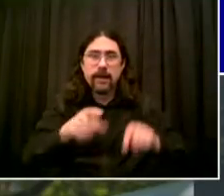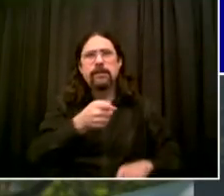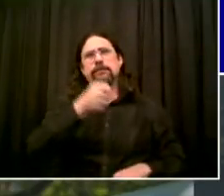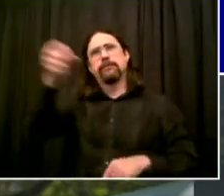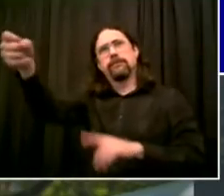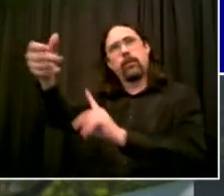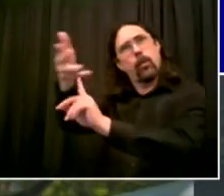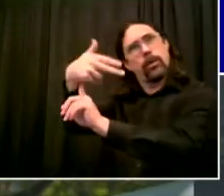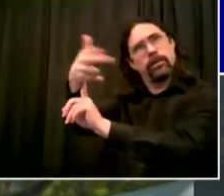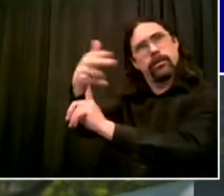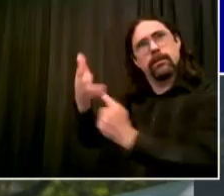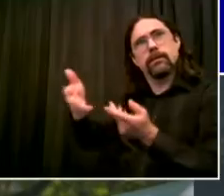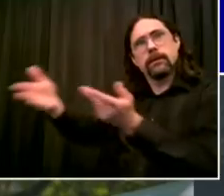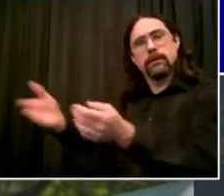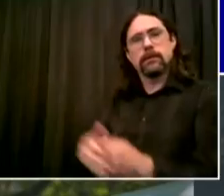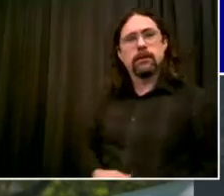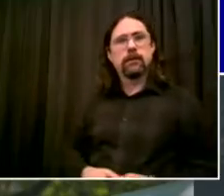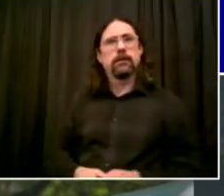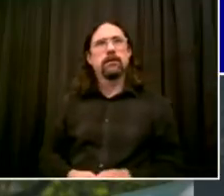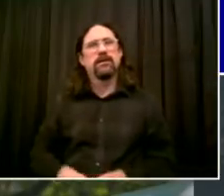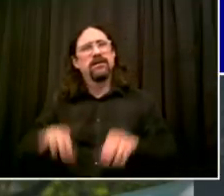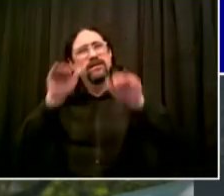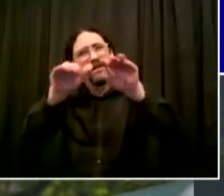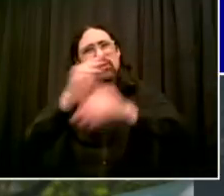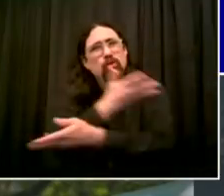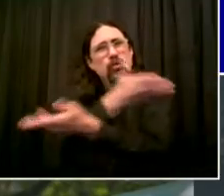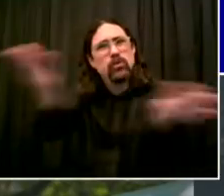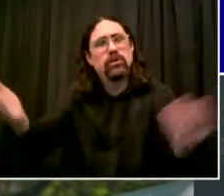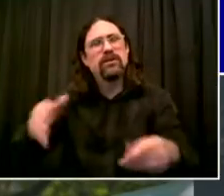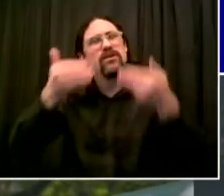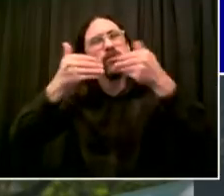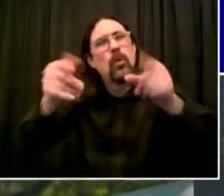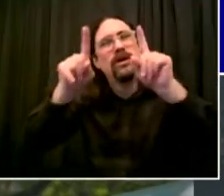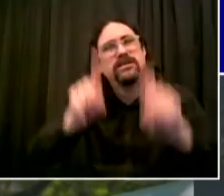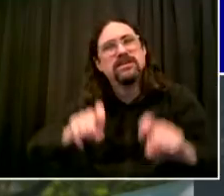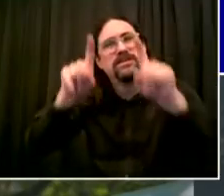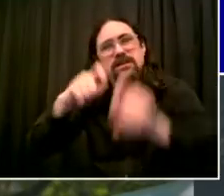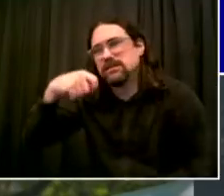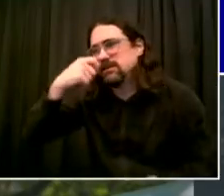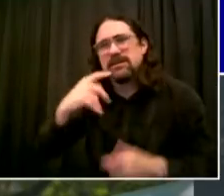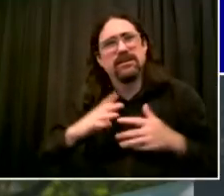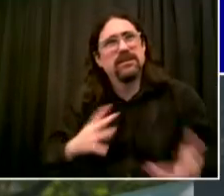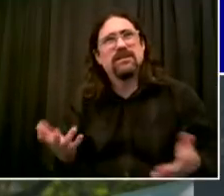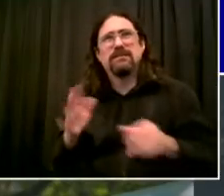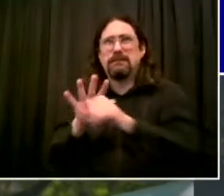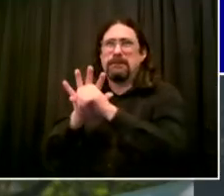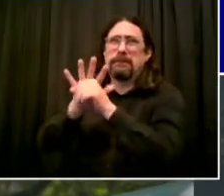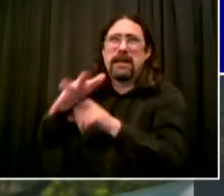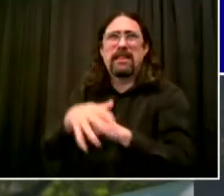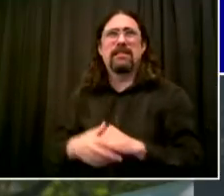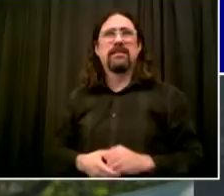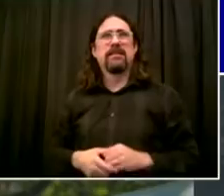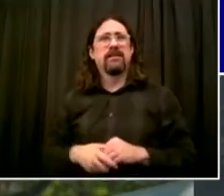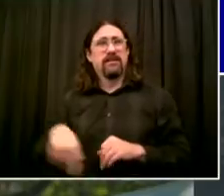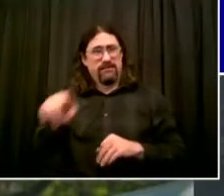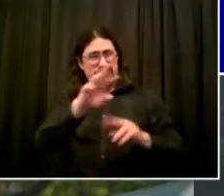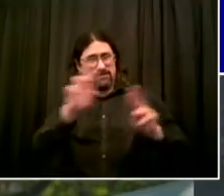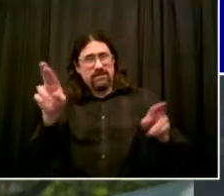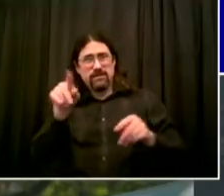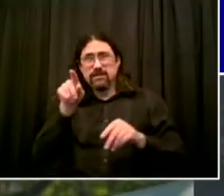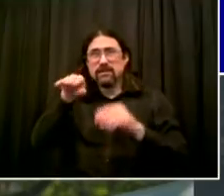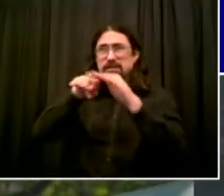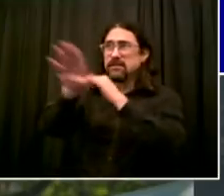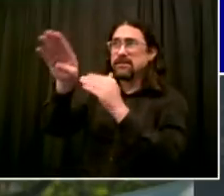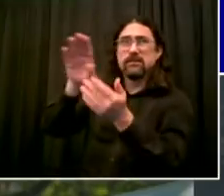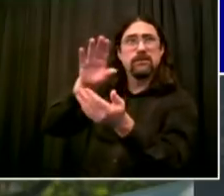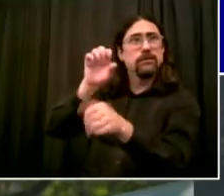back to work, I want everyone tested. We're making it more available than ever. We had a day last week where 33,000 New Yorkers got tested on a single